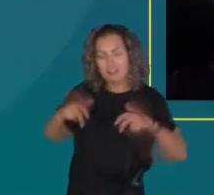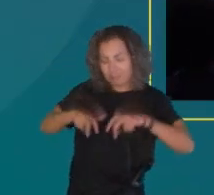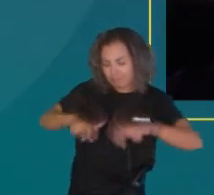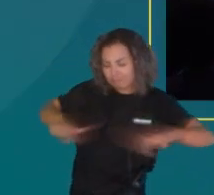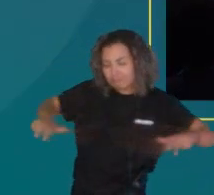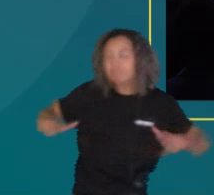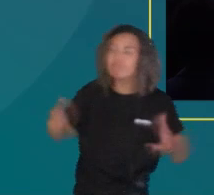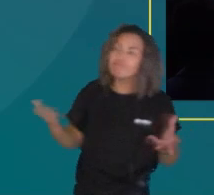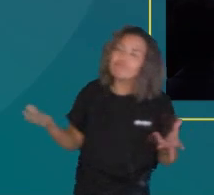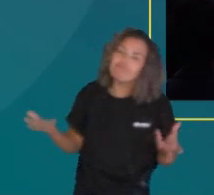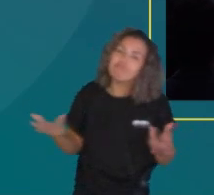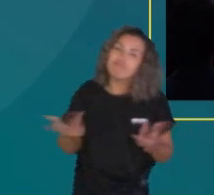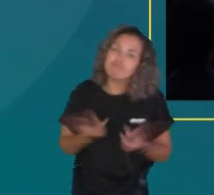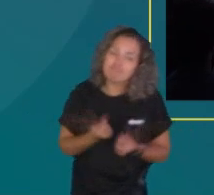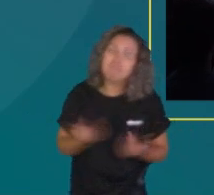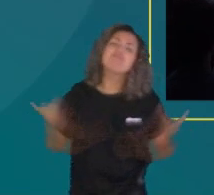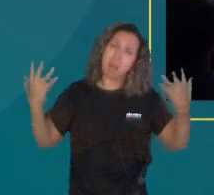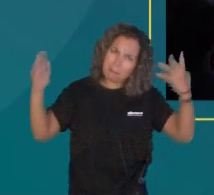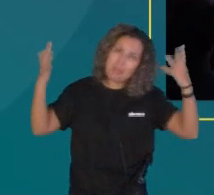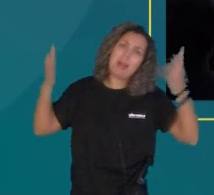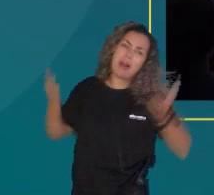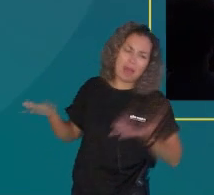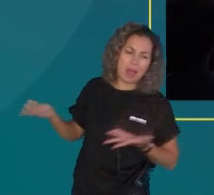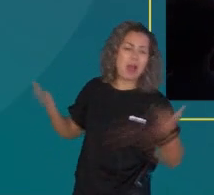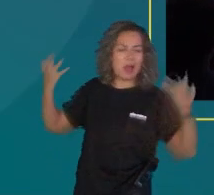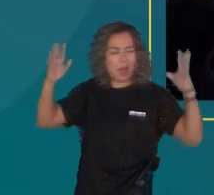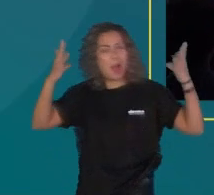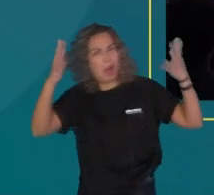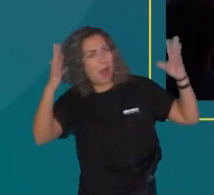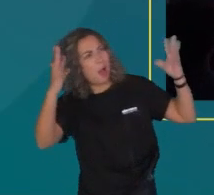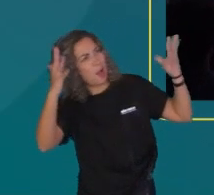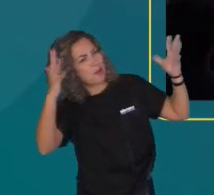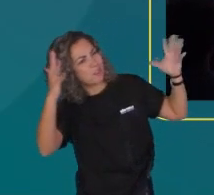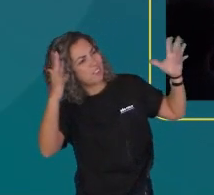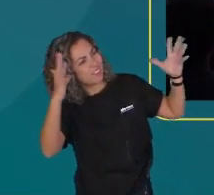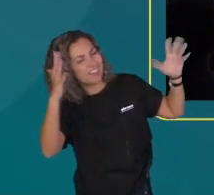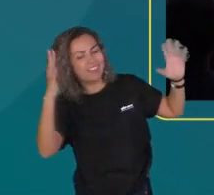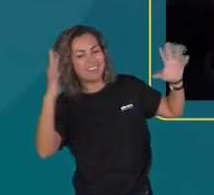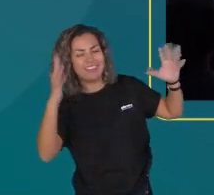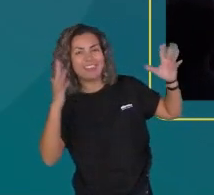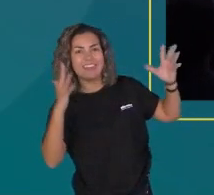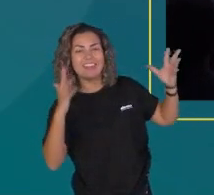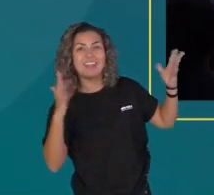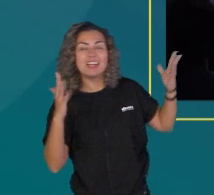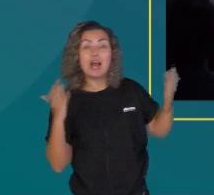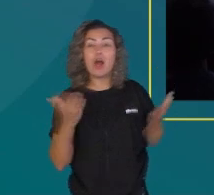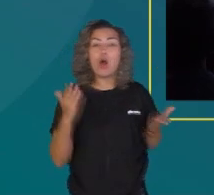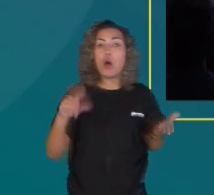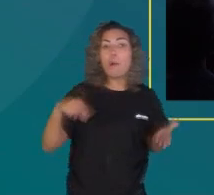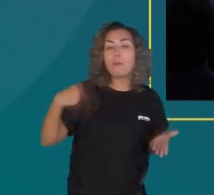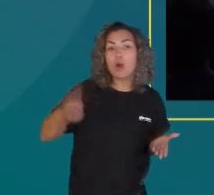them a round of applause while we invite the next panel up. Thank you very, very much. Thank you.